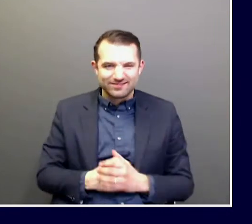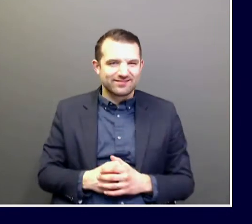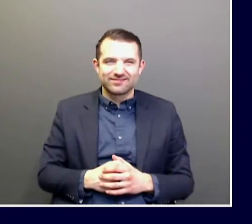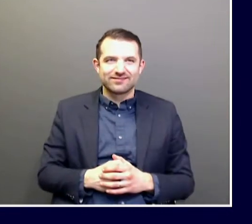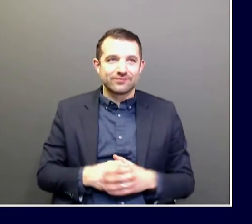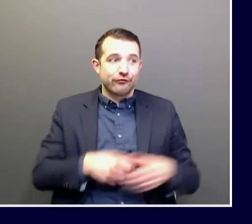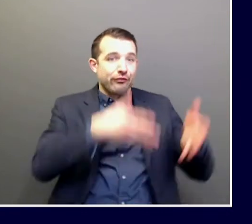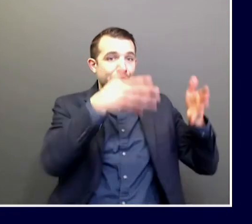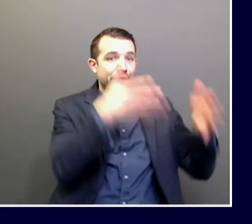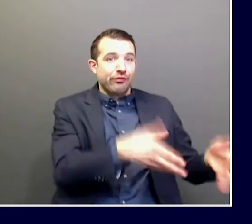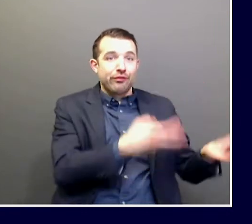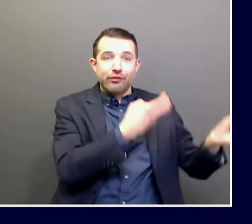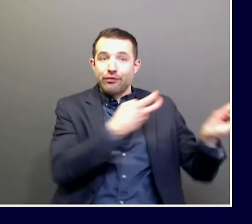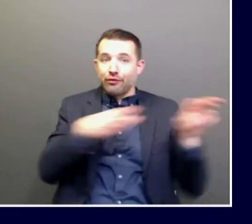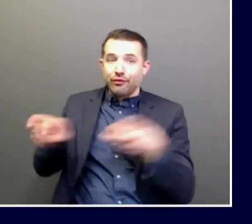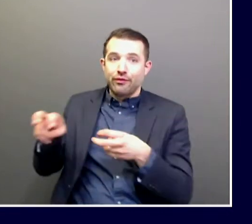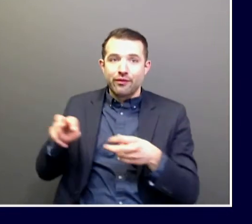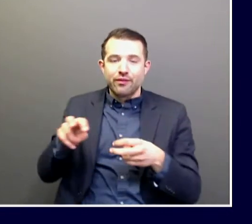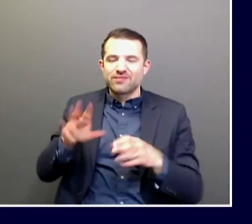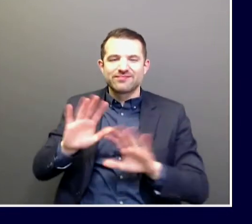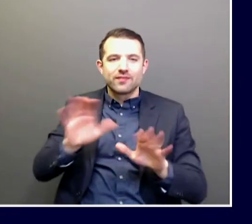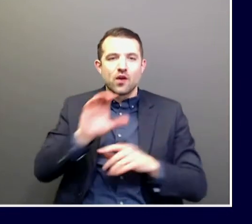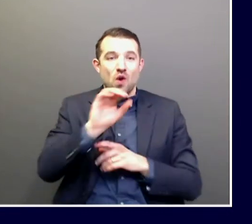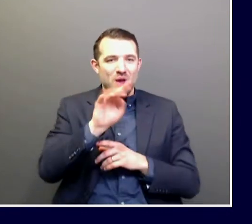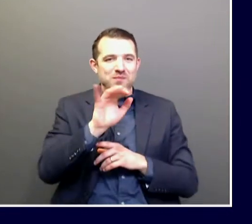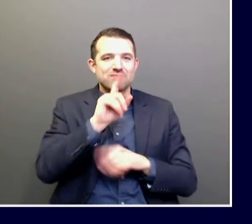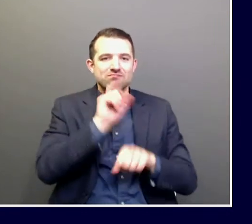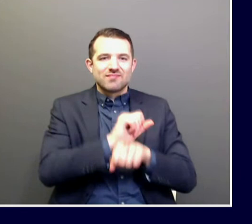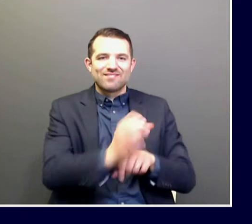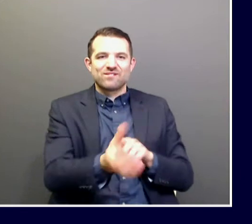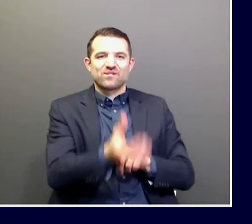that automation is really the answer.